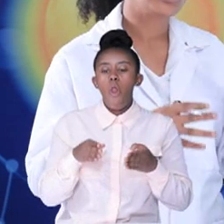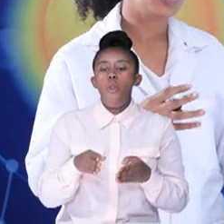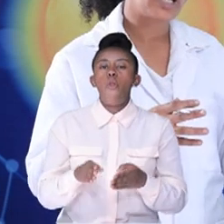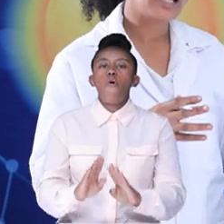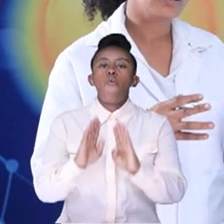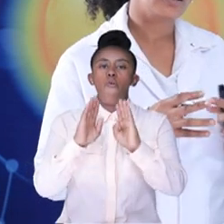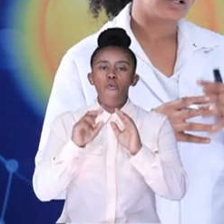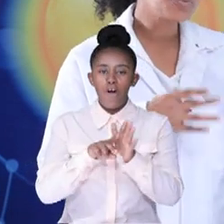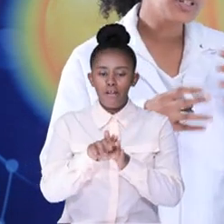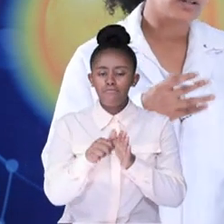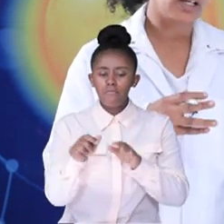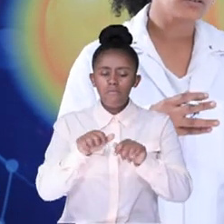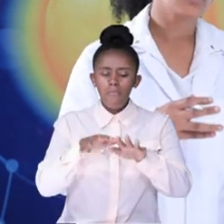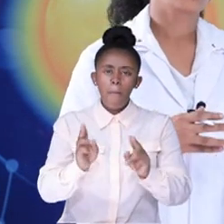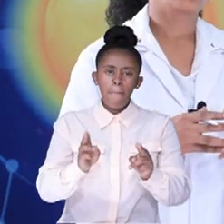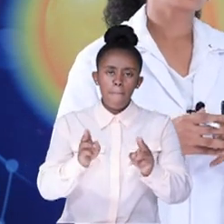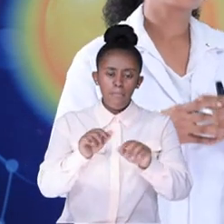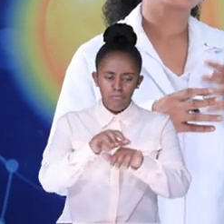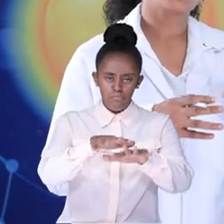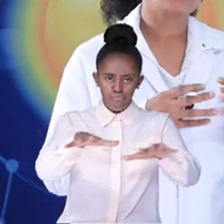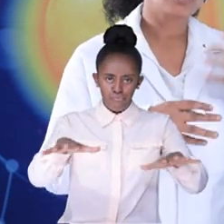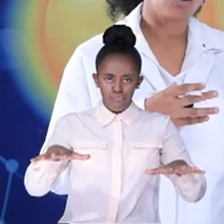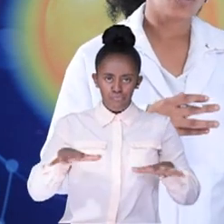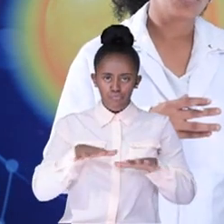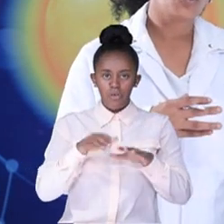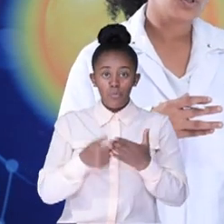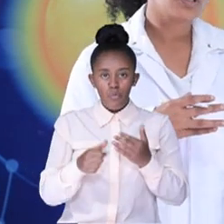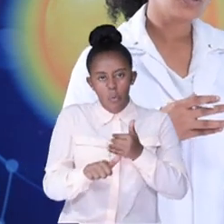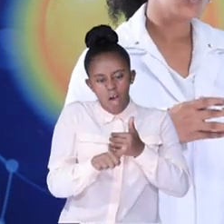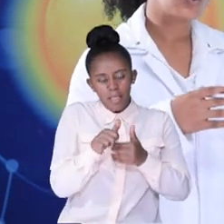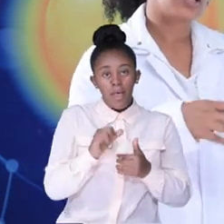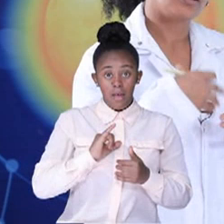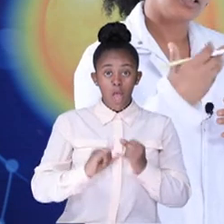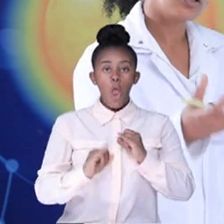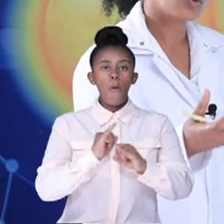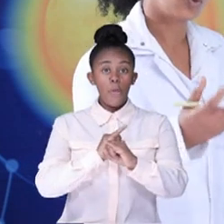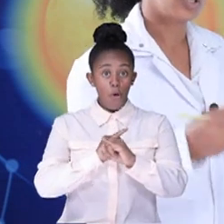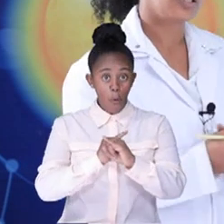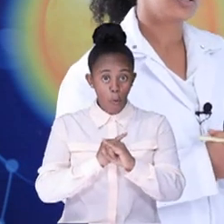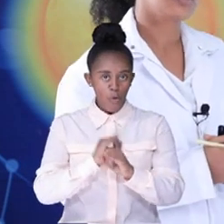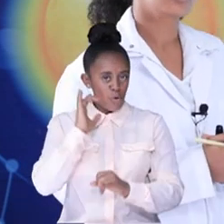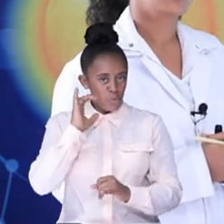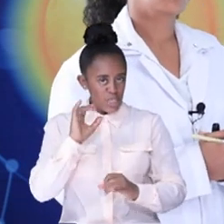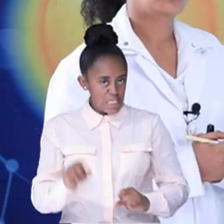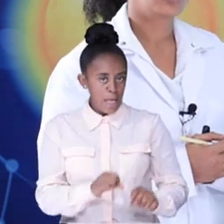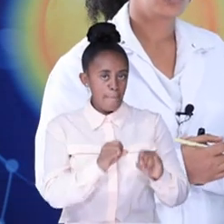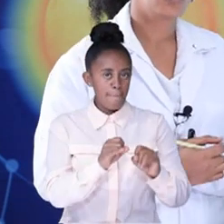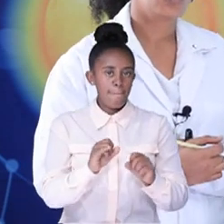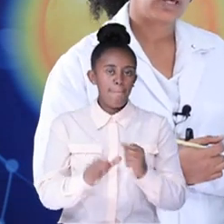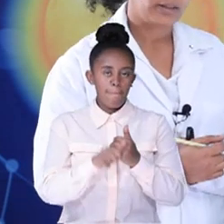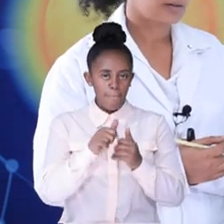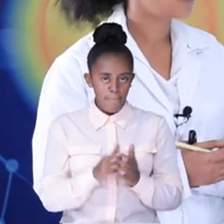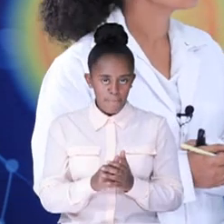to multiply in a rapid rate and to attack our immune system, so that it leads to the disease what we